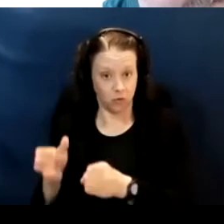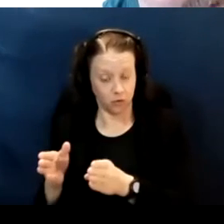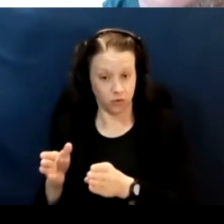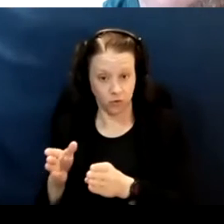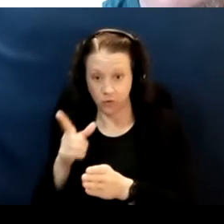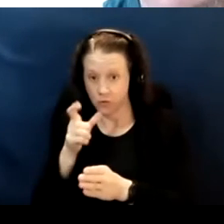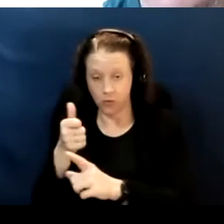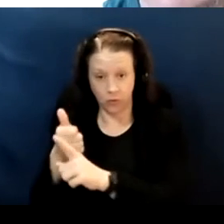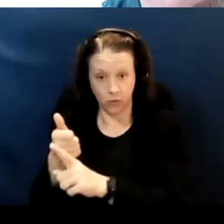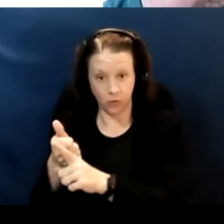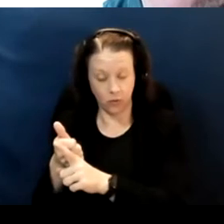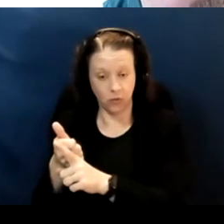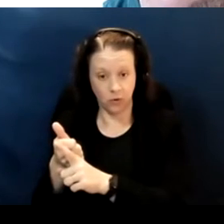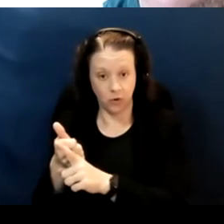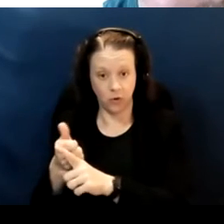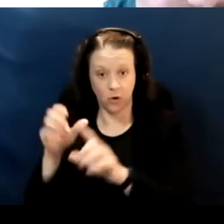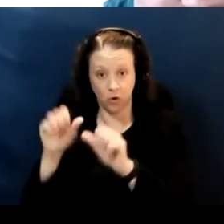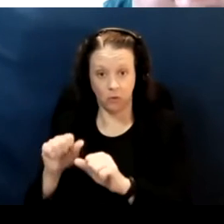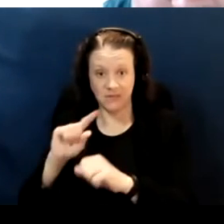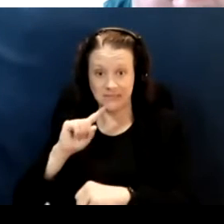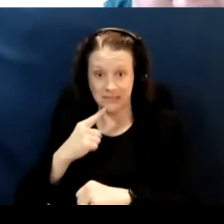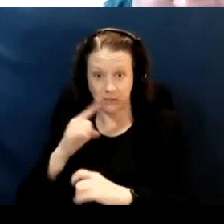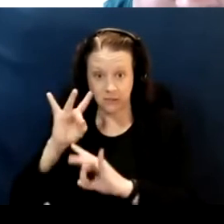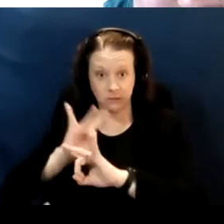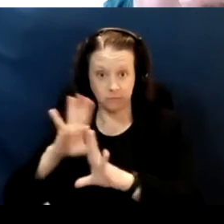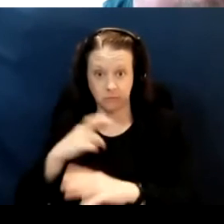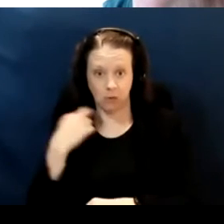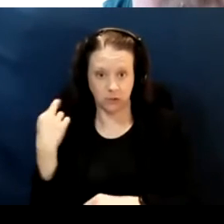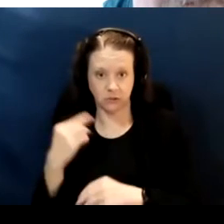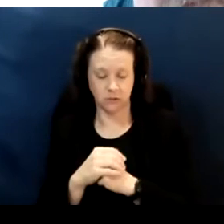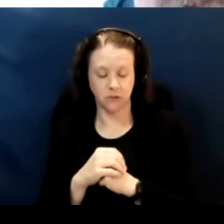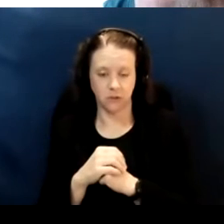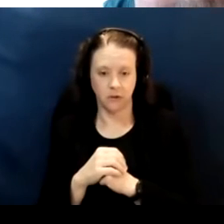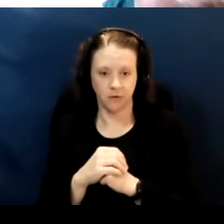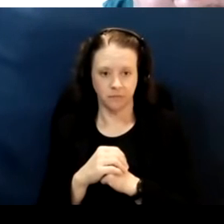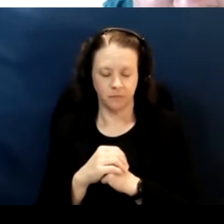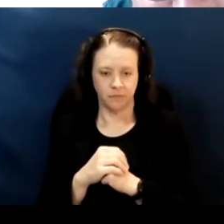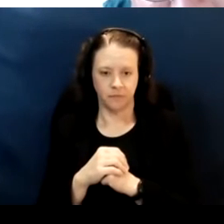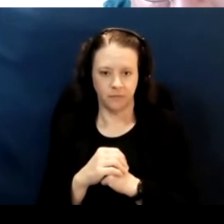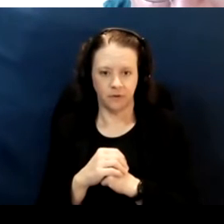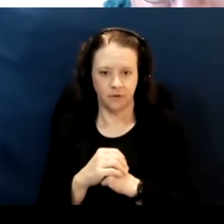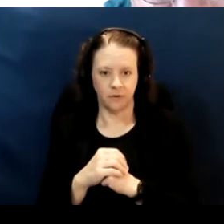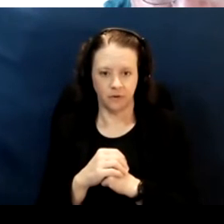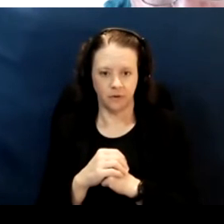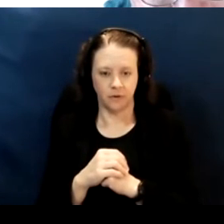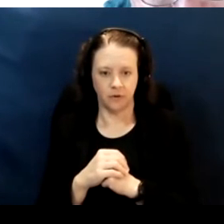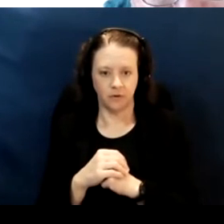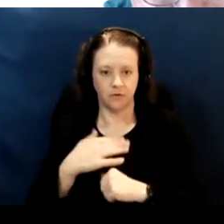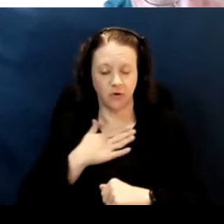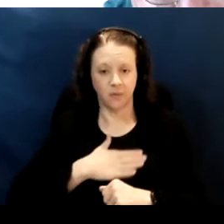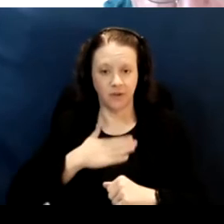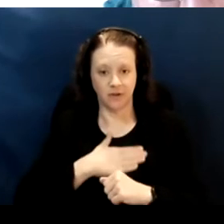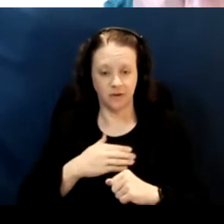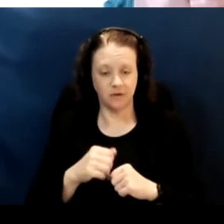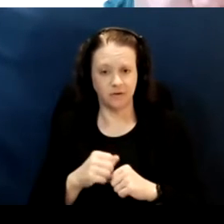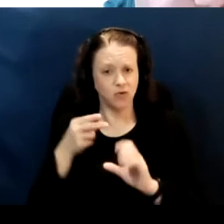that could be seriously compromised. So showing your respect